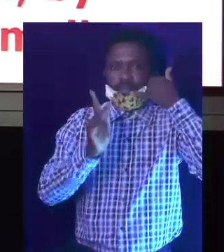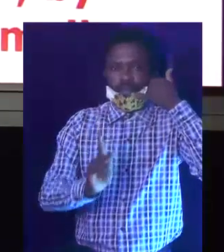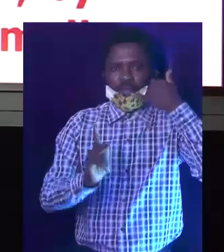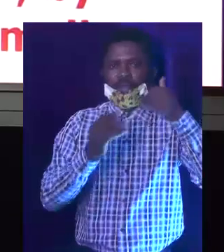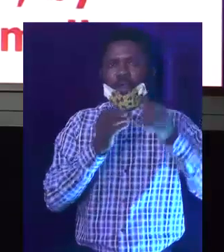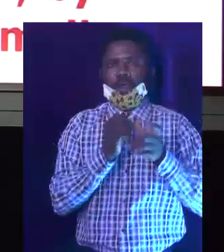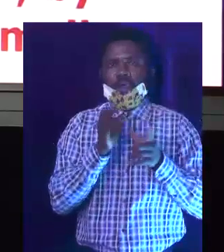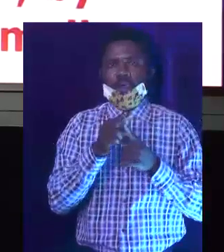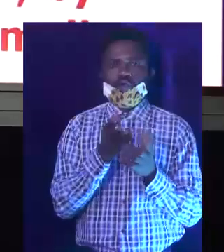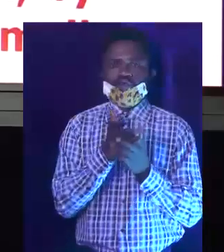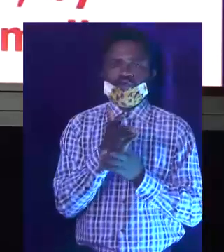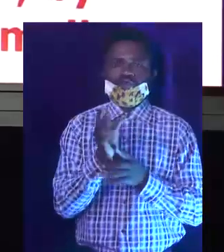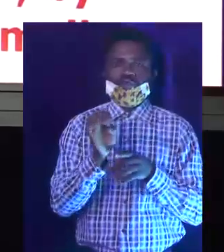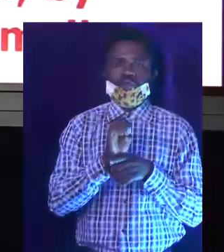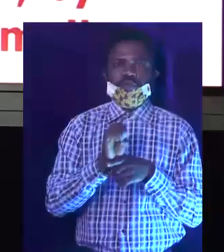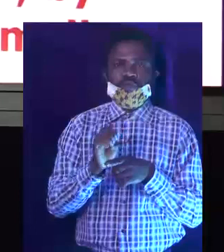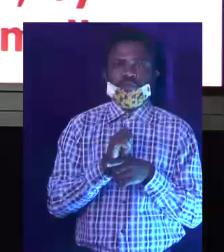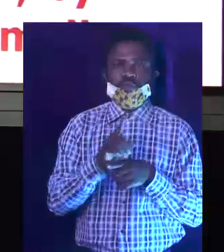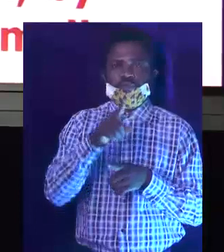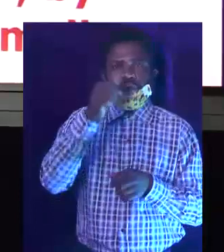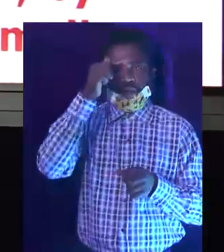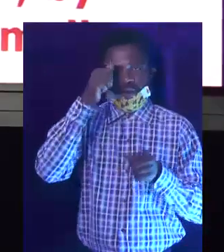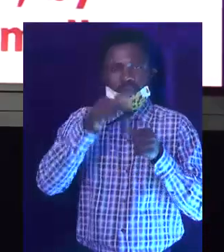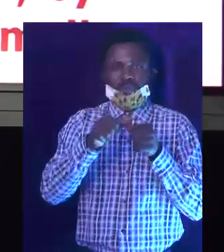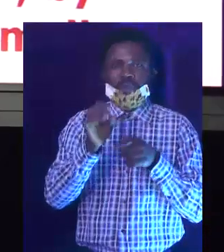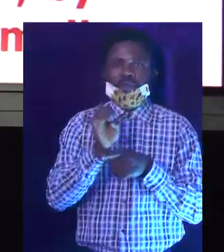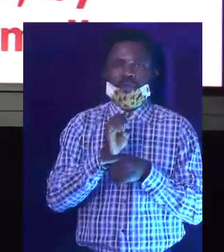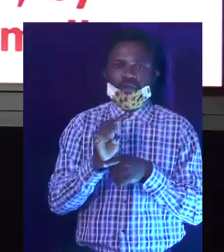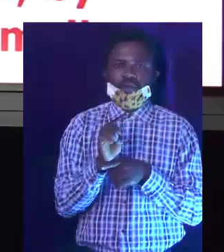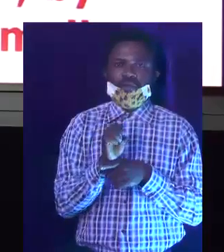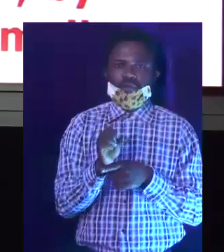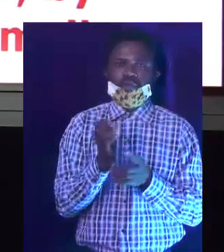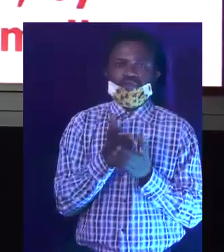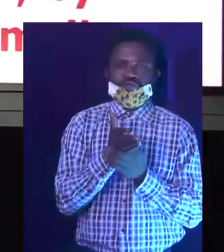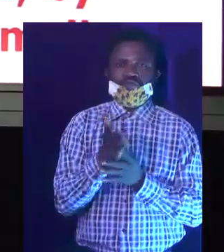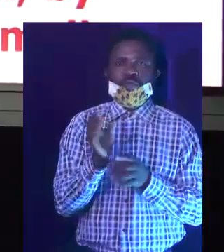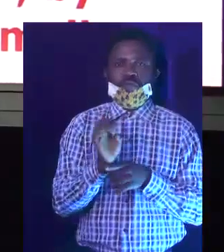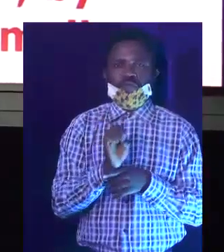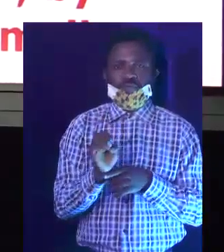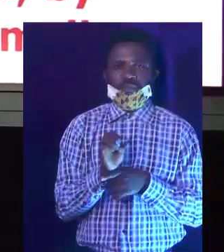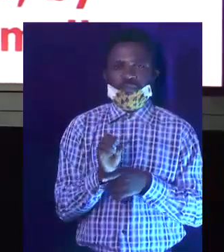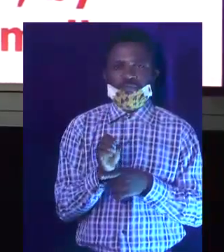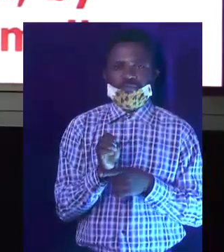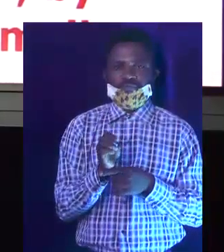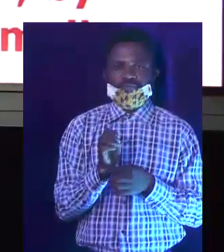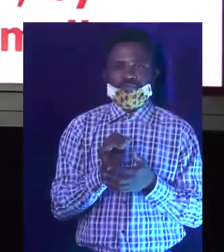on phone or through email. Remember email? Yeah, through email.